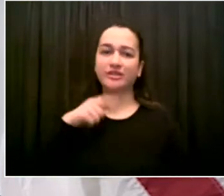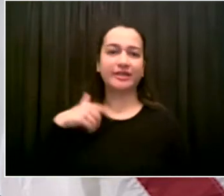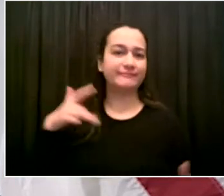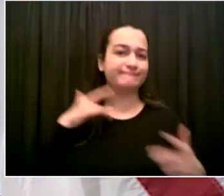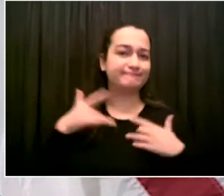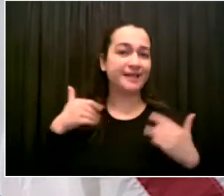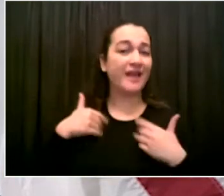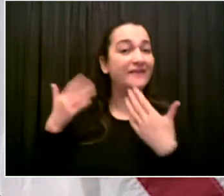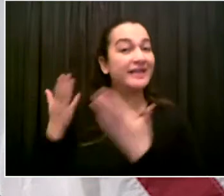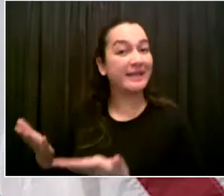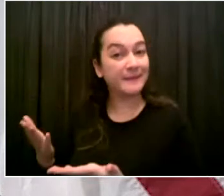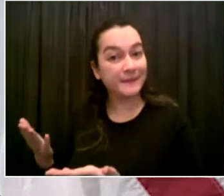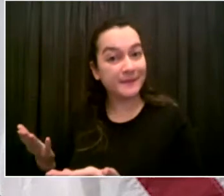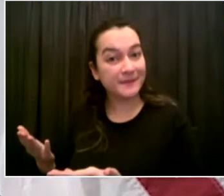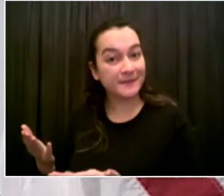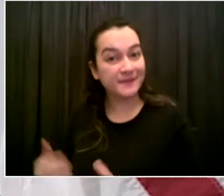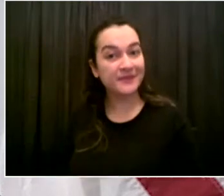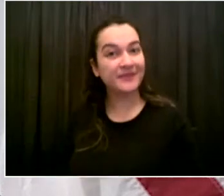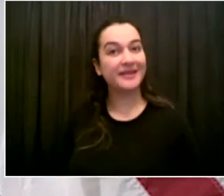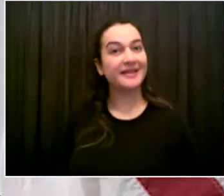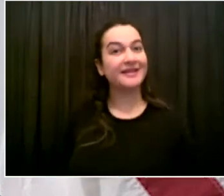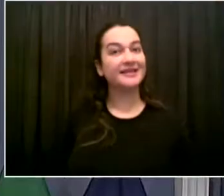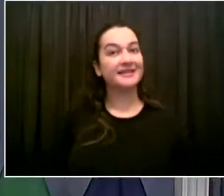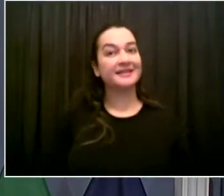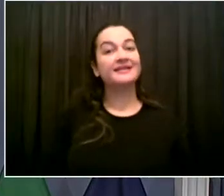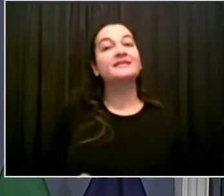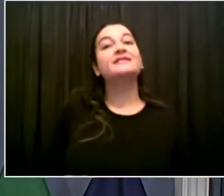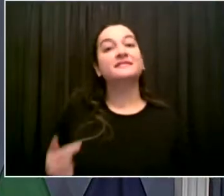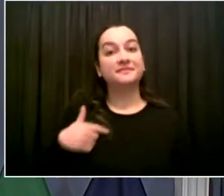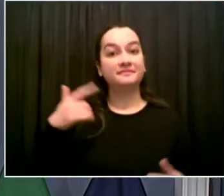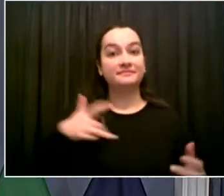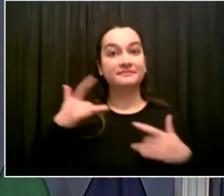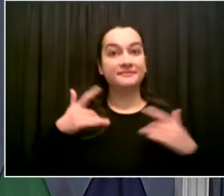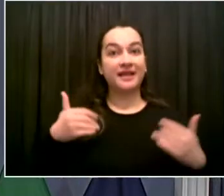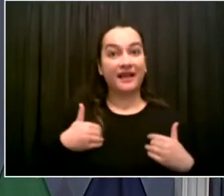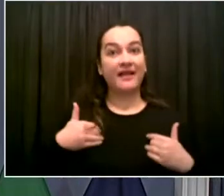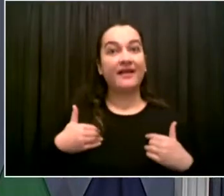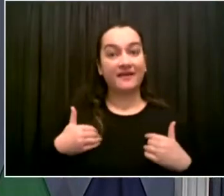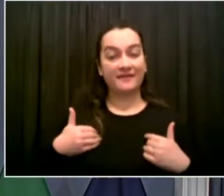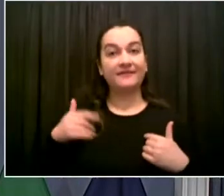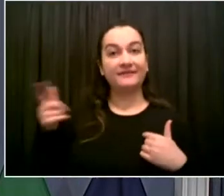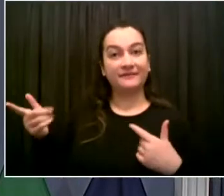My pleasure to introduce to you John Cravanni.